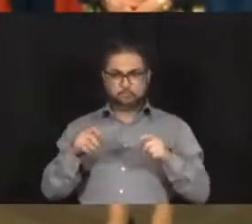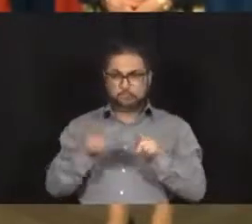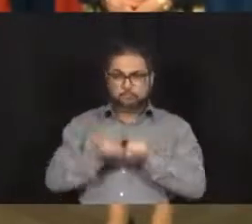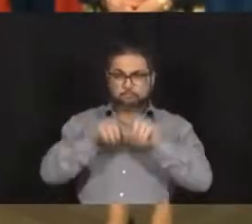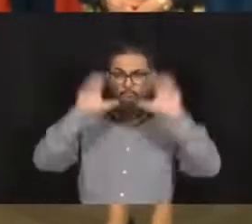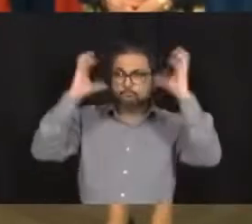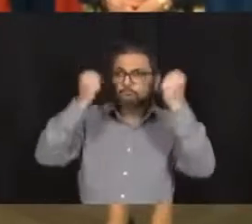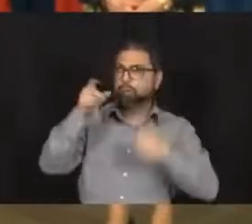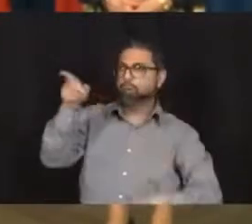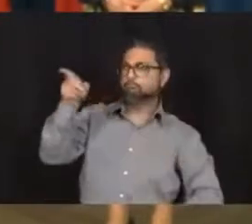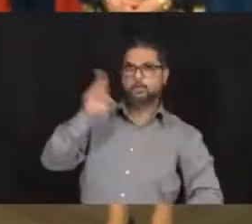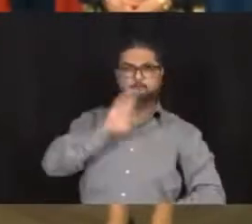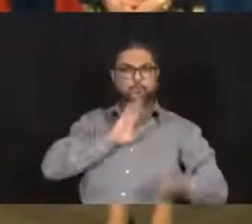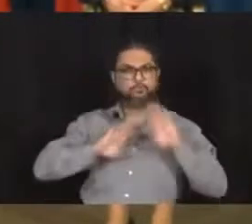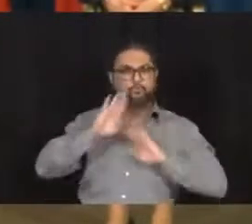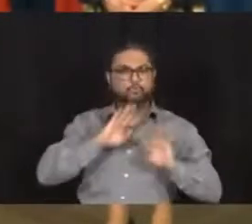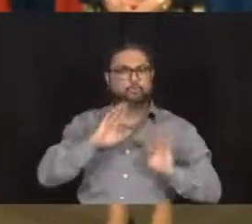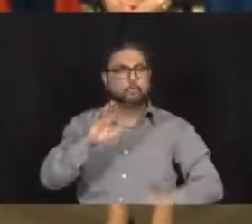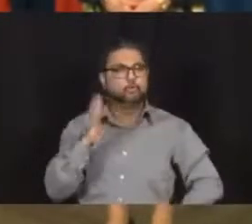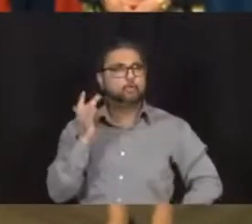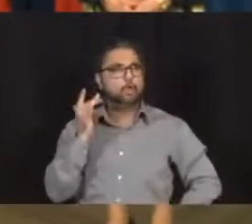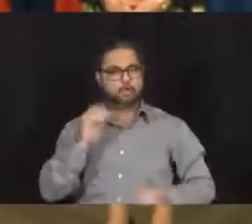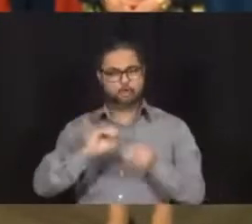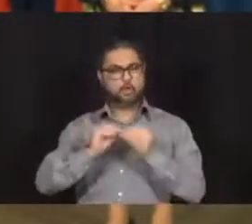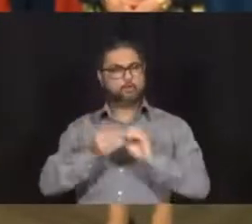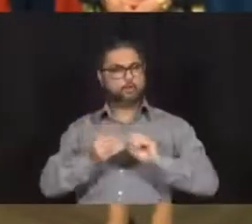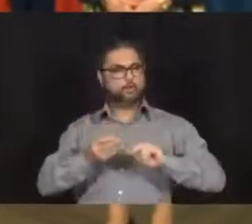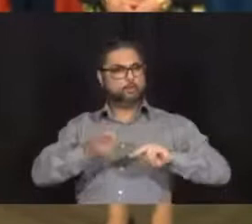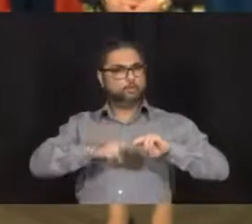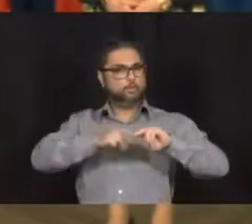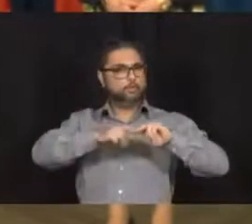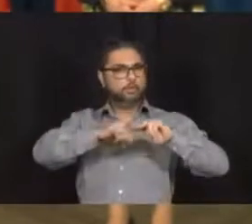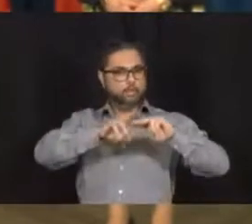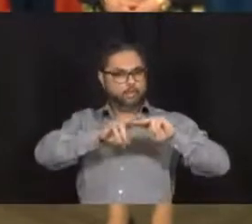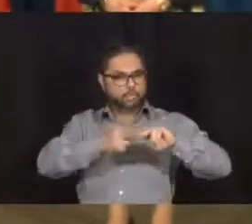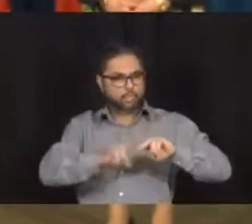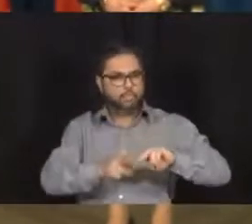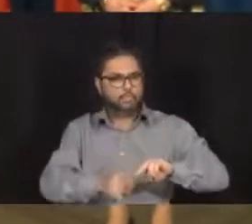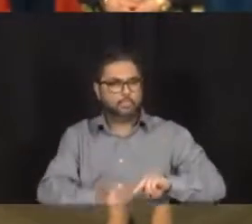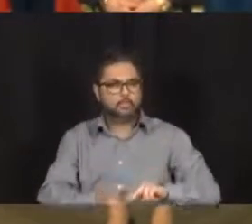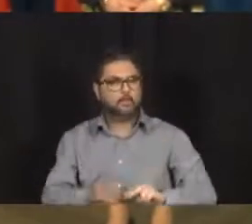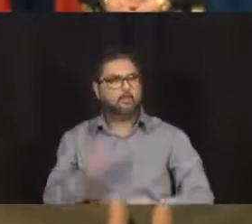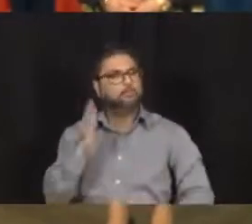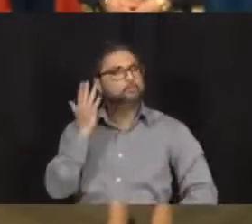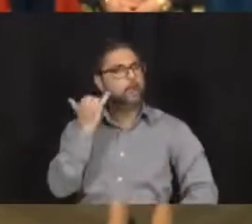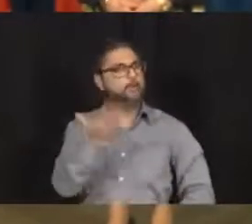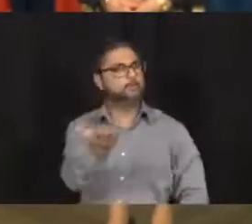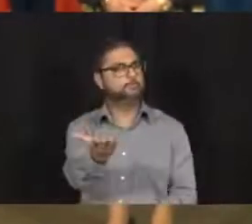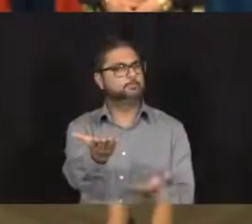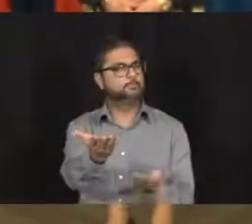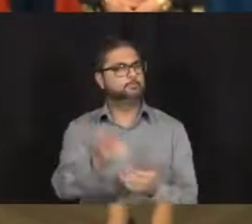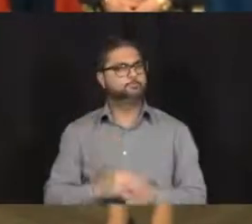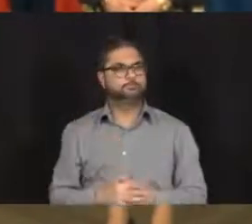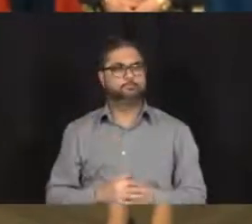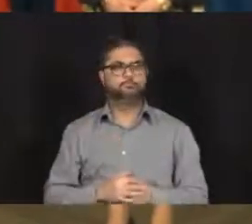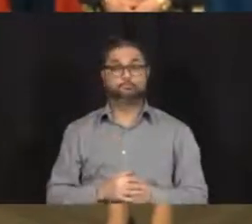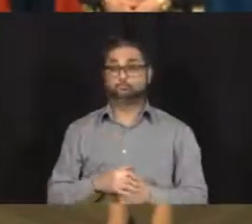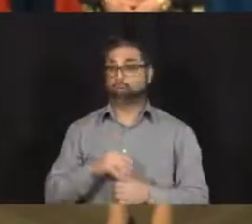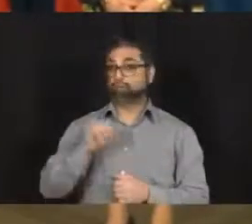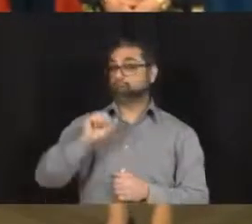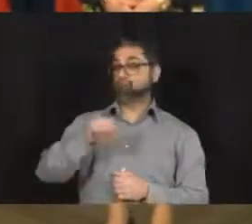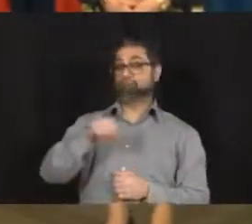up? We're in fact seeing it go down. Well, as I mentioned, yes, I get frustrated when I see the numbers. We